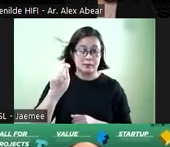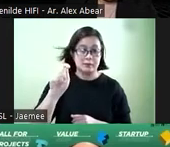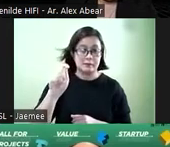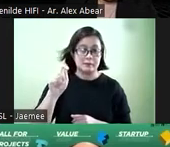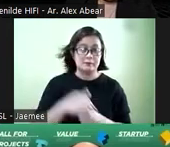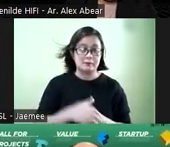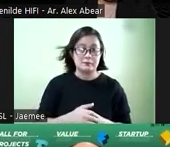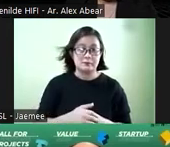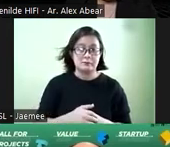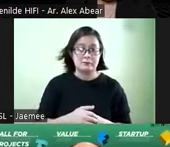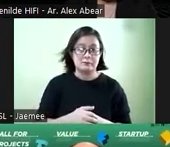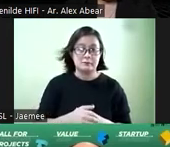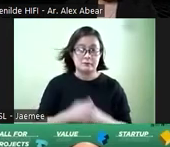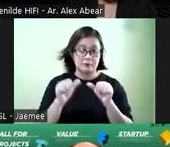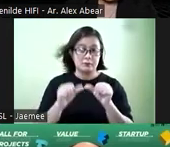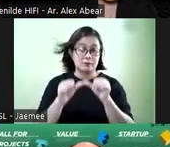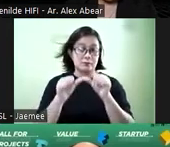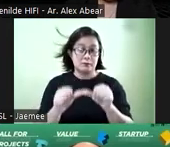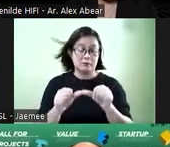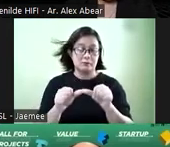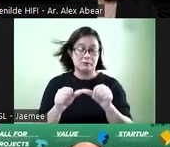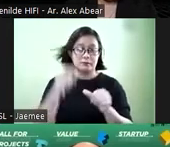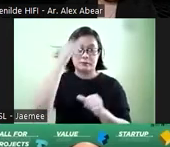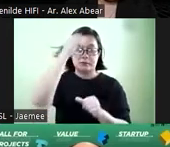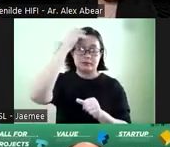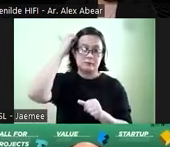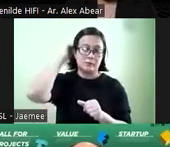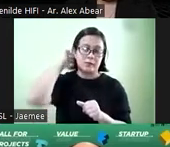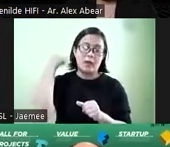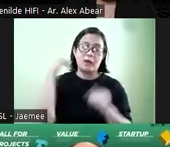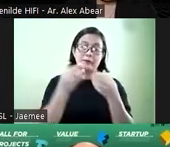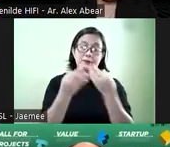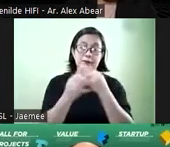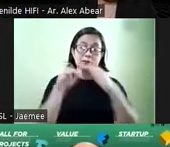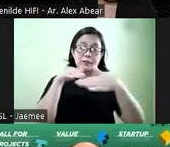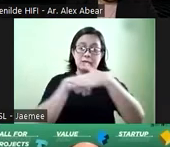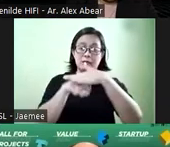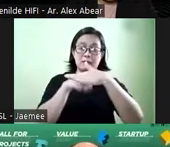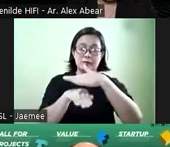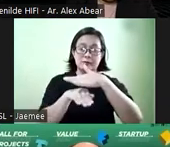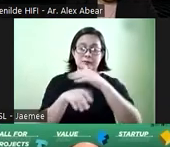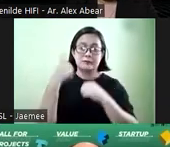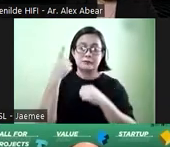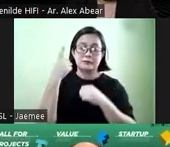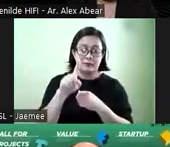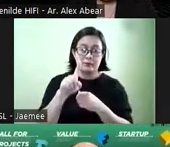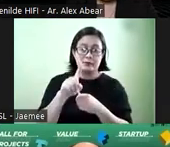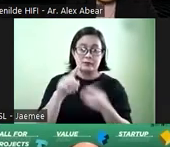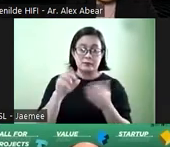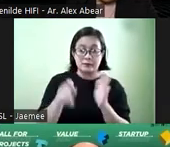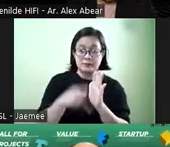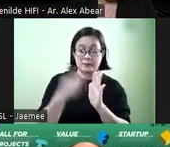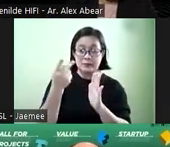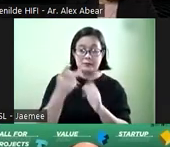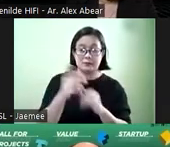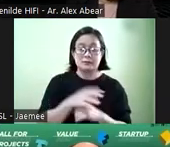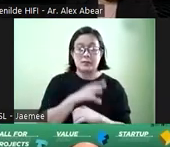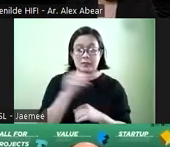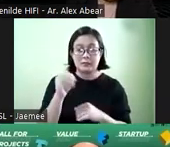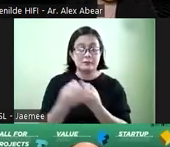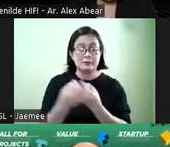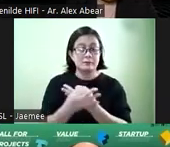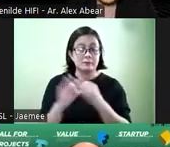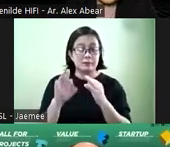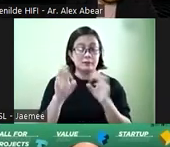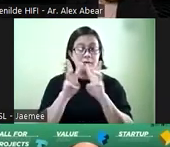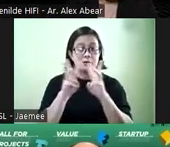And that means we have free access to their curator page and free workshop. So this